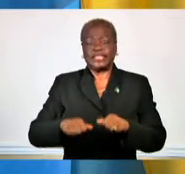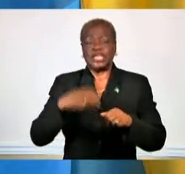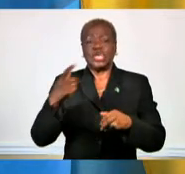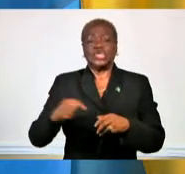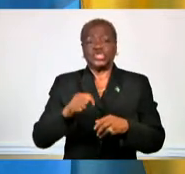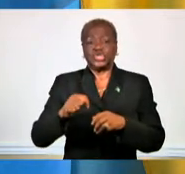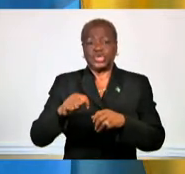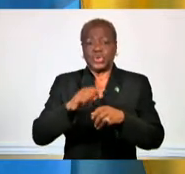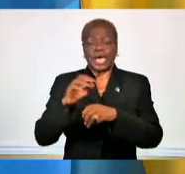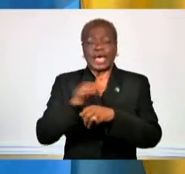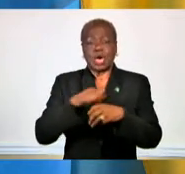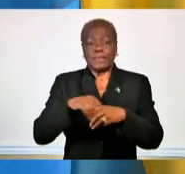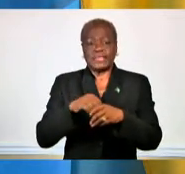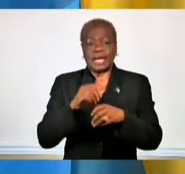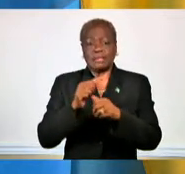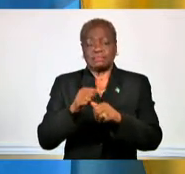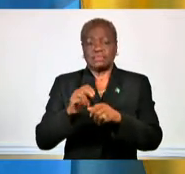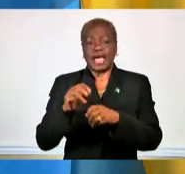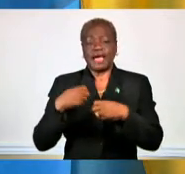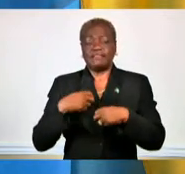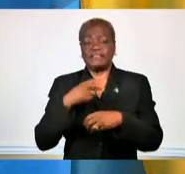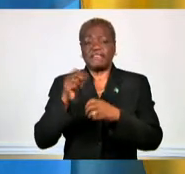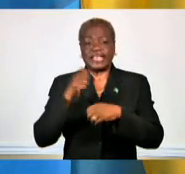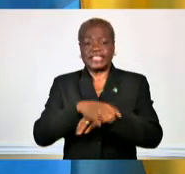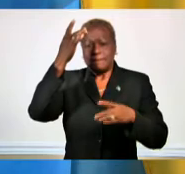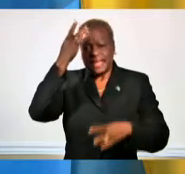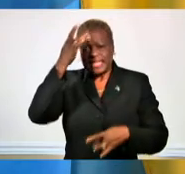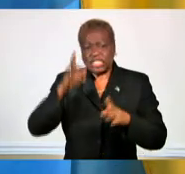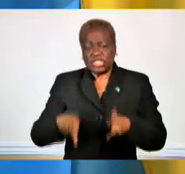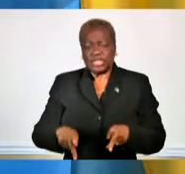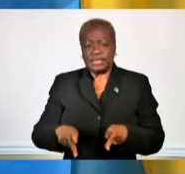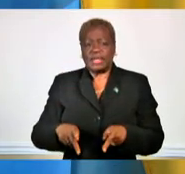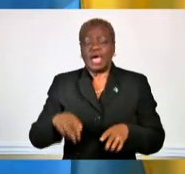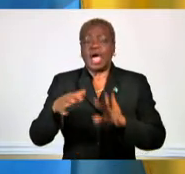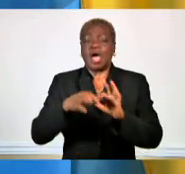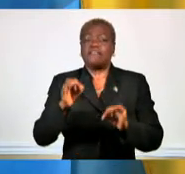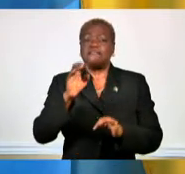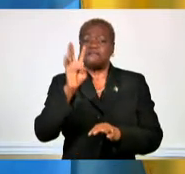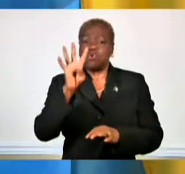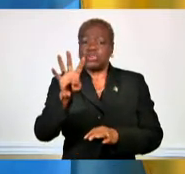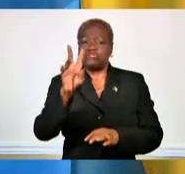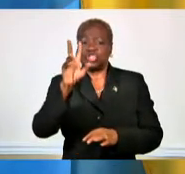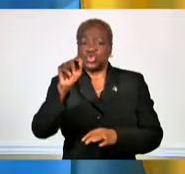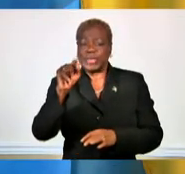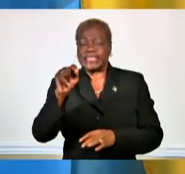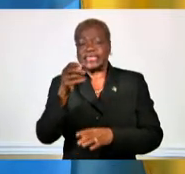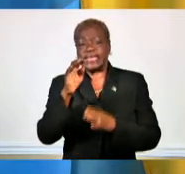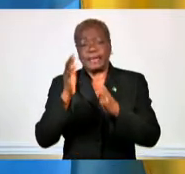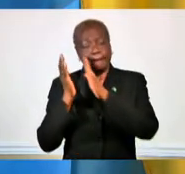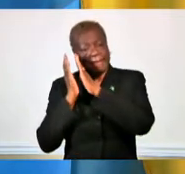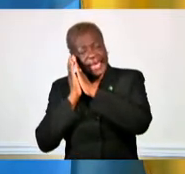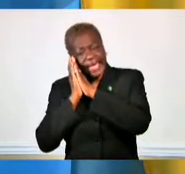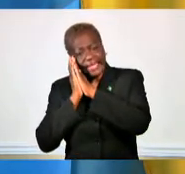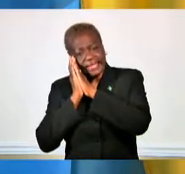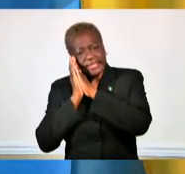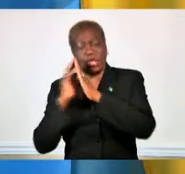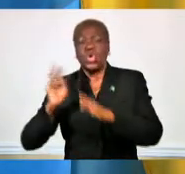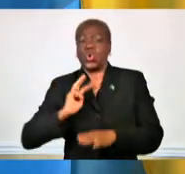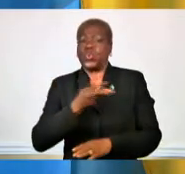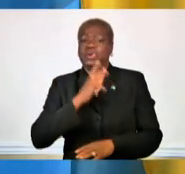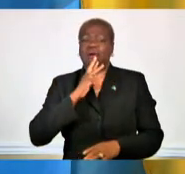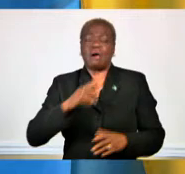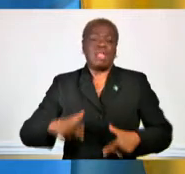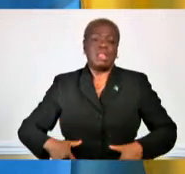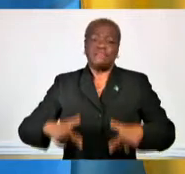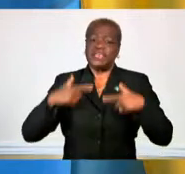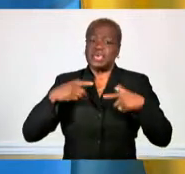patients requiring inpatient care because on 20 beds. We are living